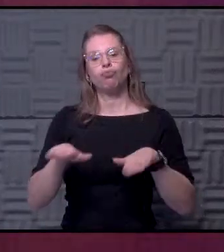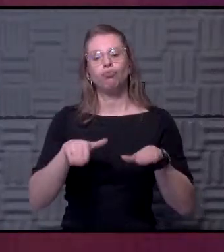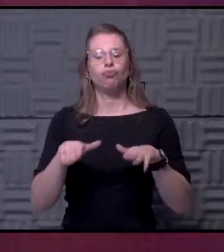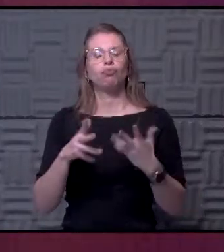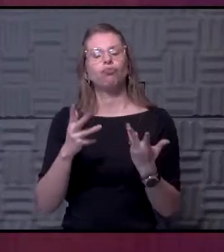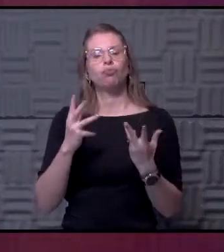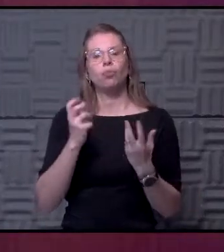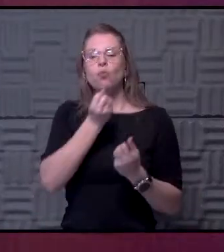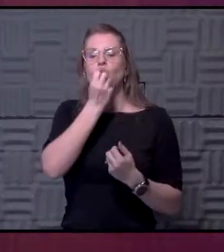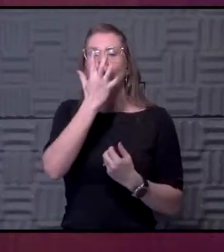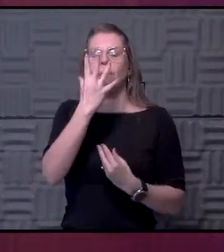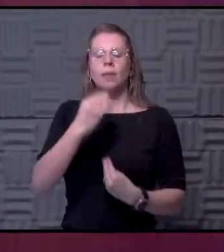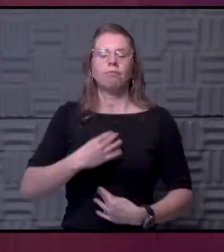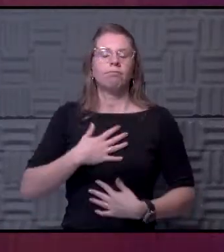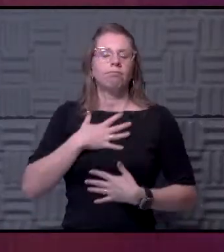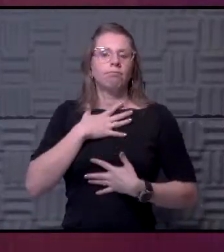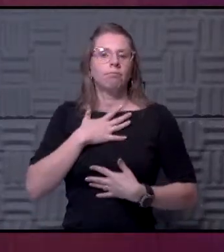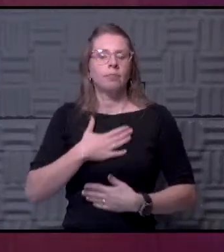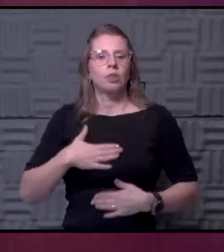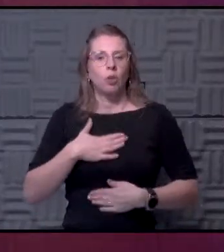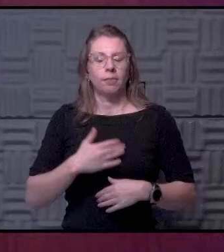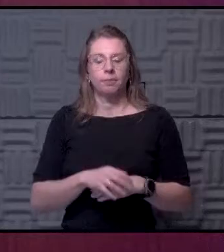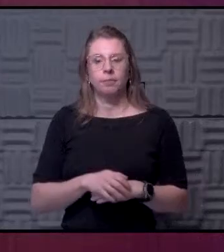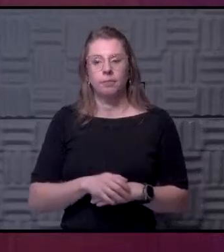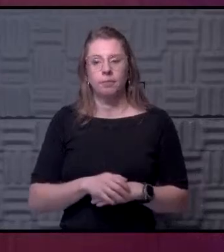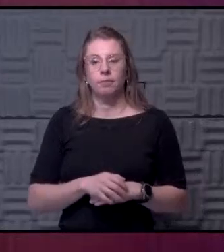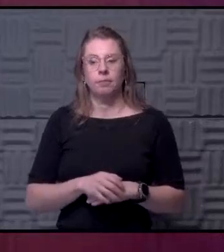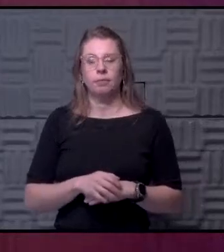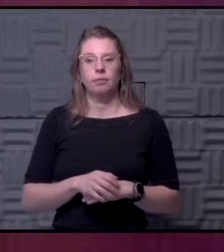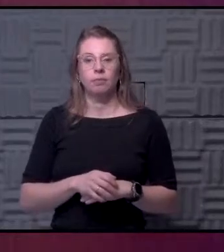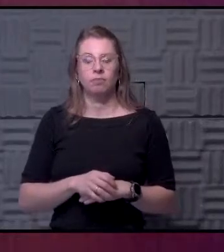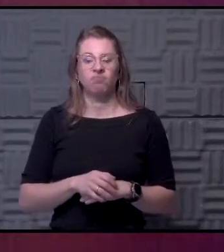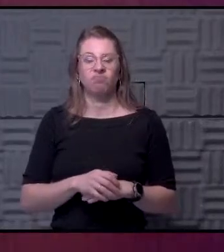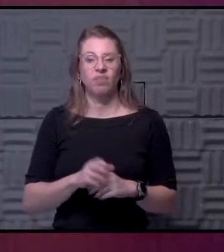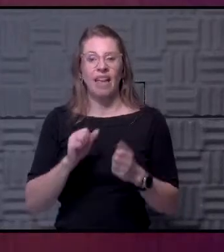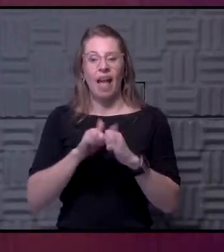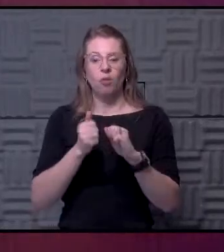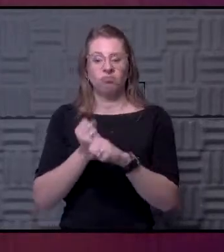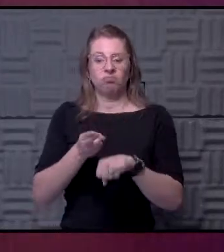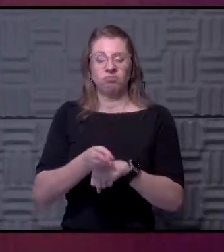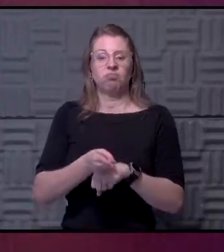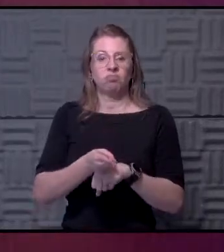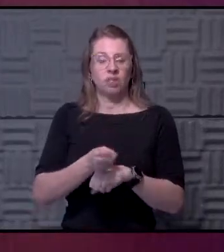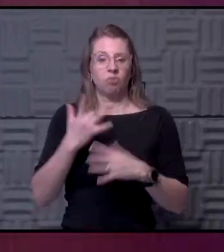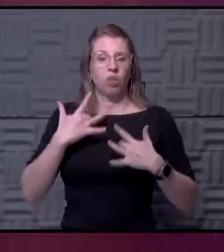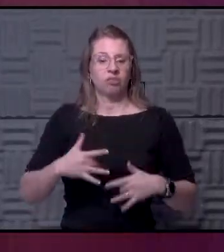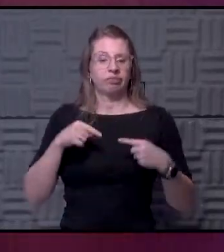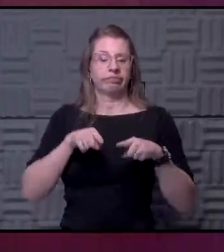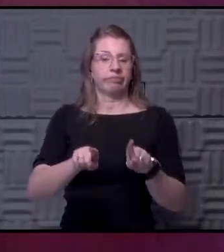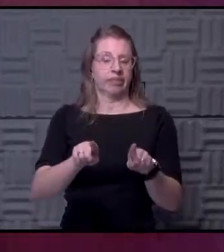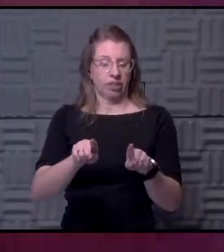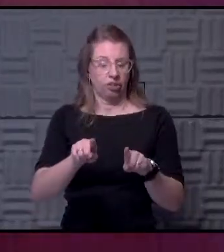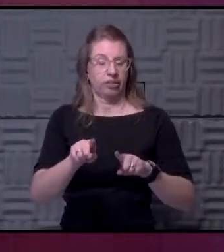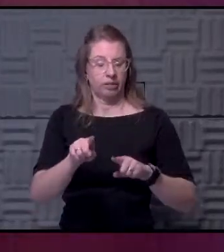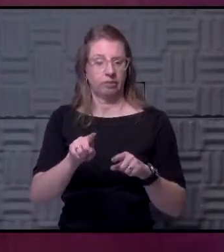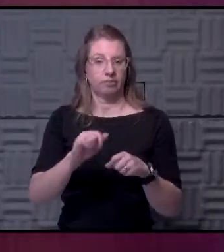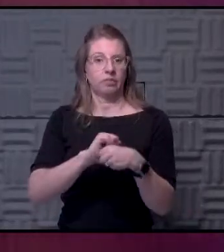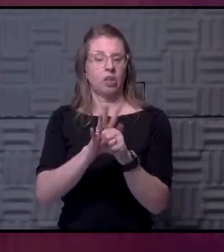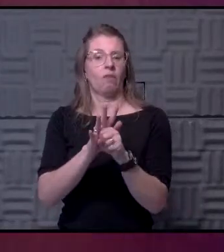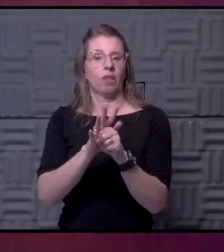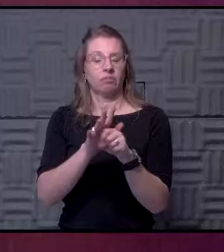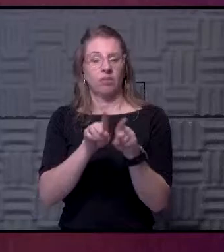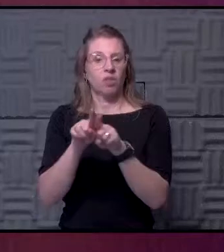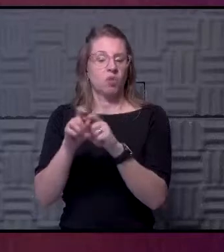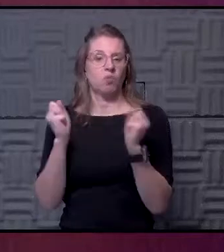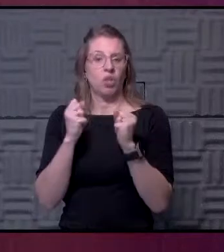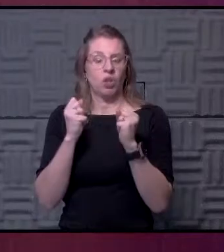bit of warmth. For more on overcoming seasonal affective disorder and depression during a pandemic, here is psychologist Dr. Steve Lassen with advice that's going to